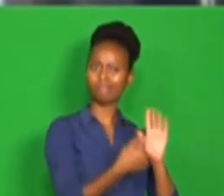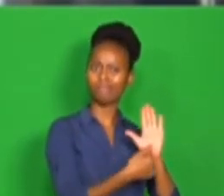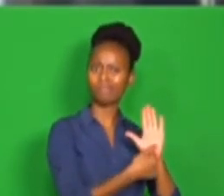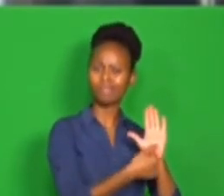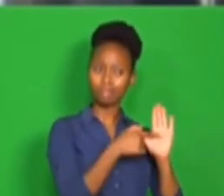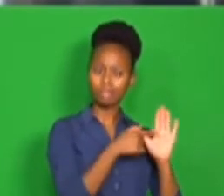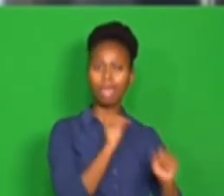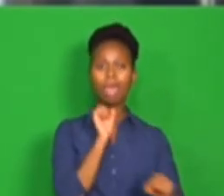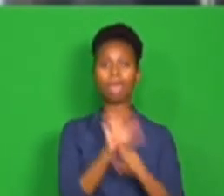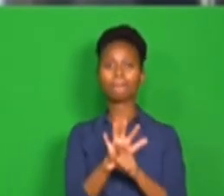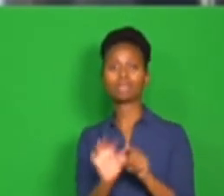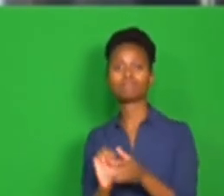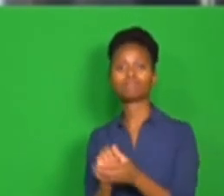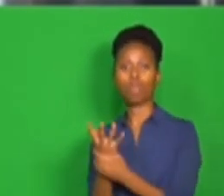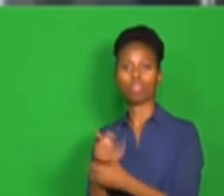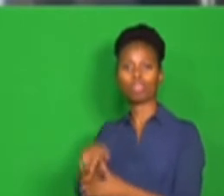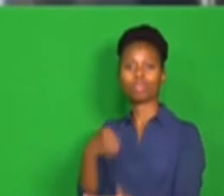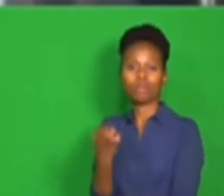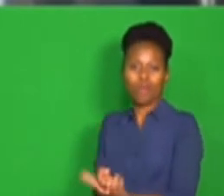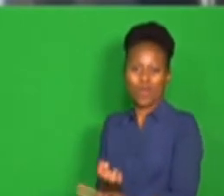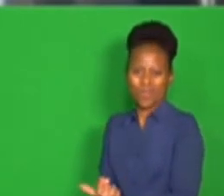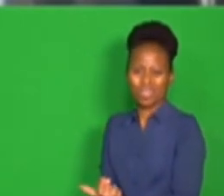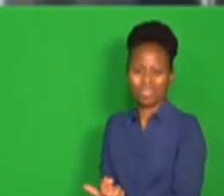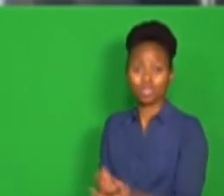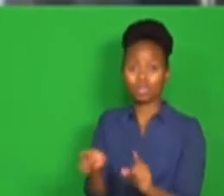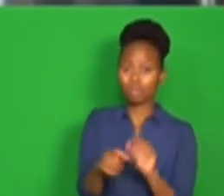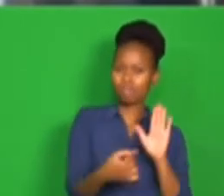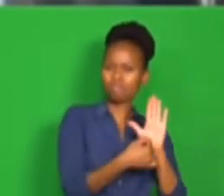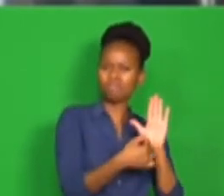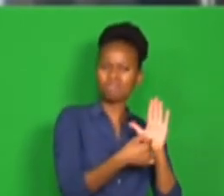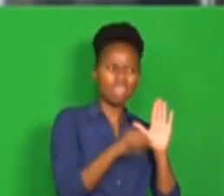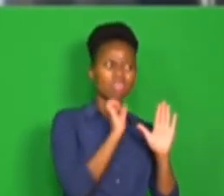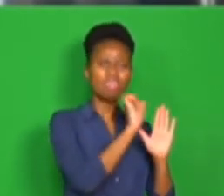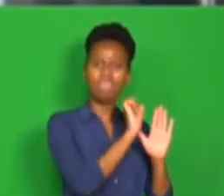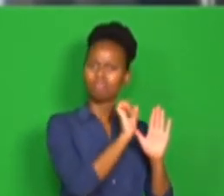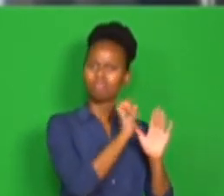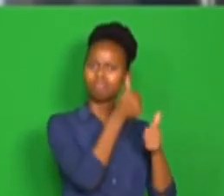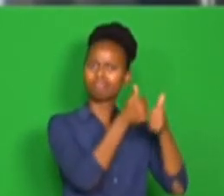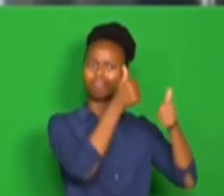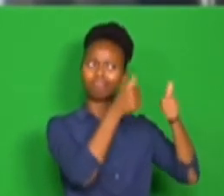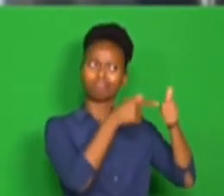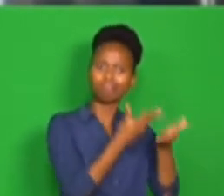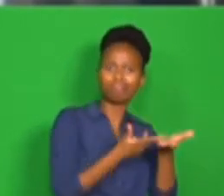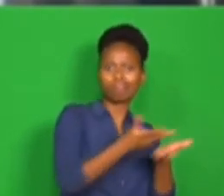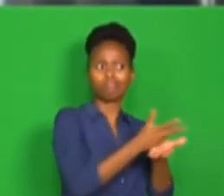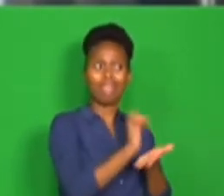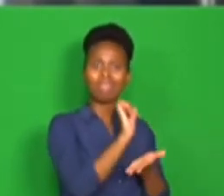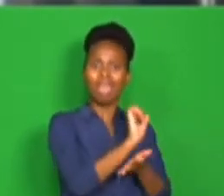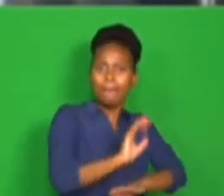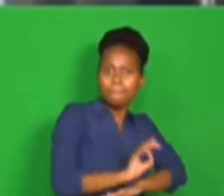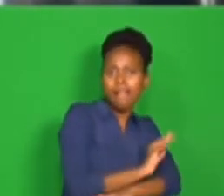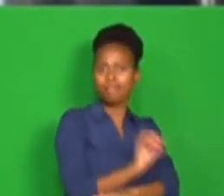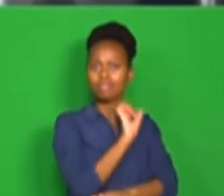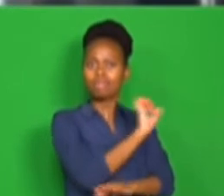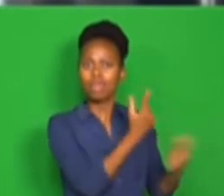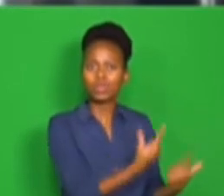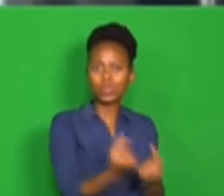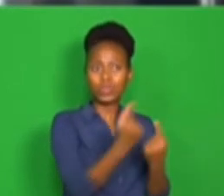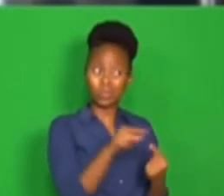impacts on growth, and what the fiscal authorities do is very important. And that is